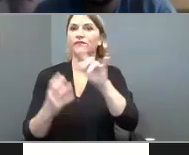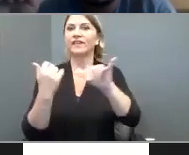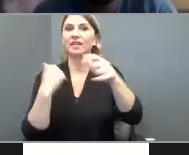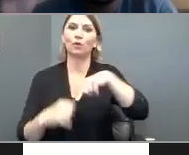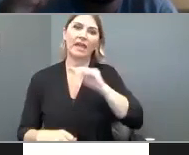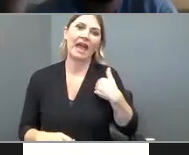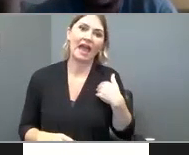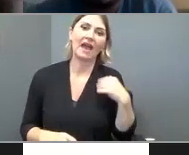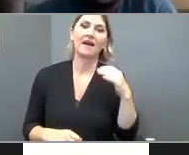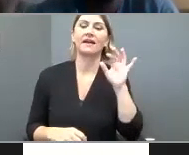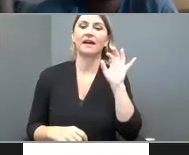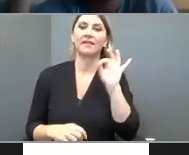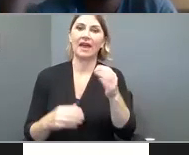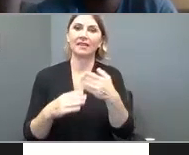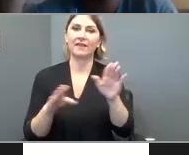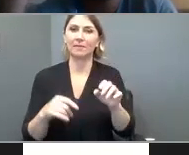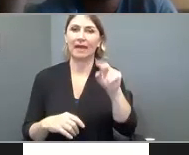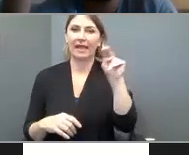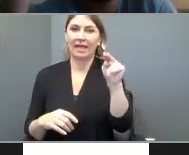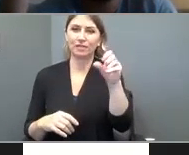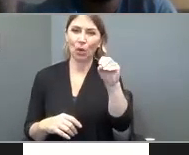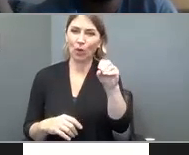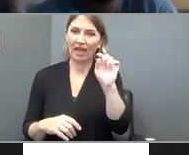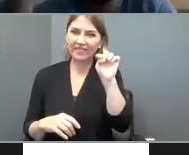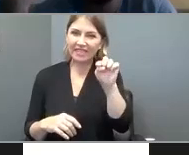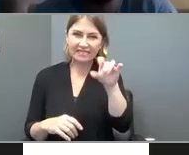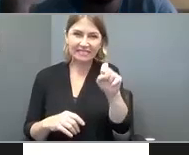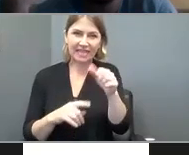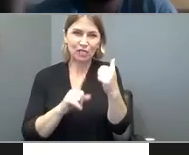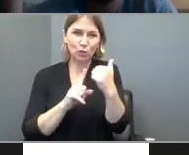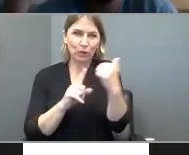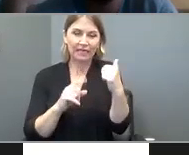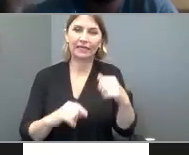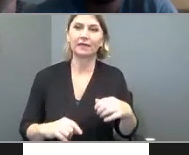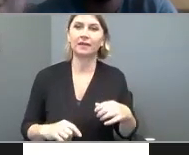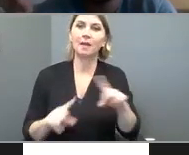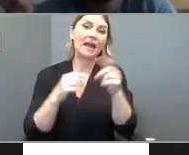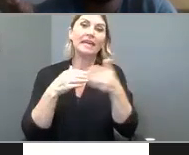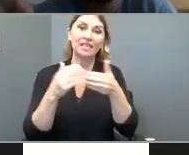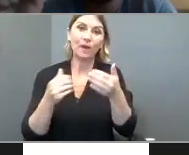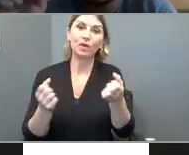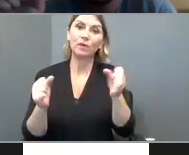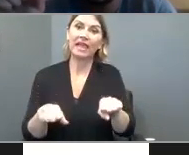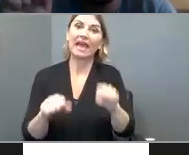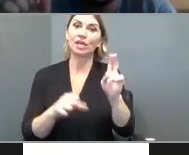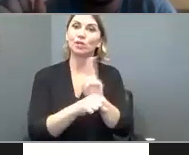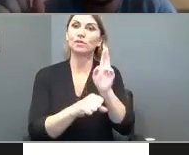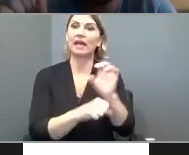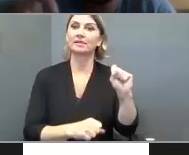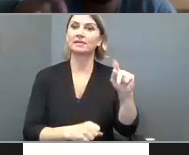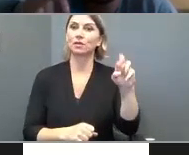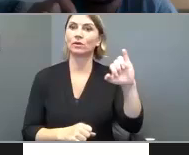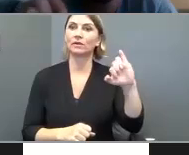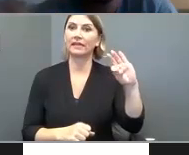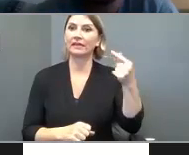factorial divided by 2 to the power of n. Now this is tricky without the Stirling formula, but now we can apply Stirling's formula to this particular